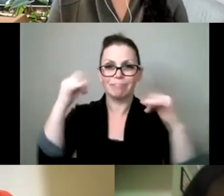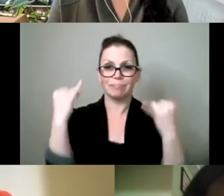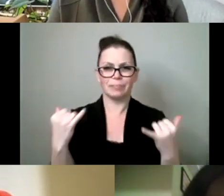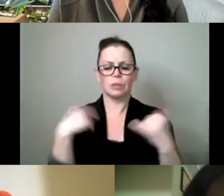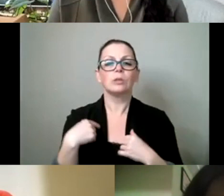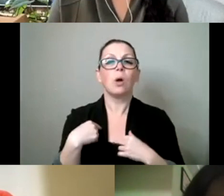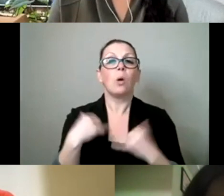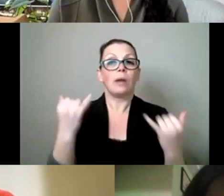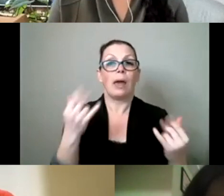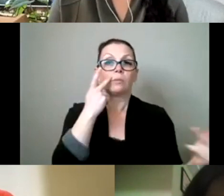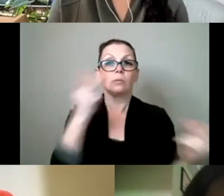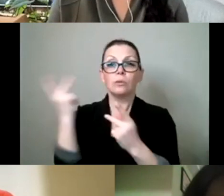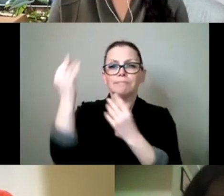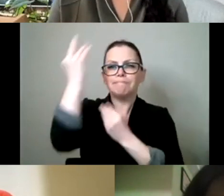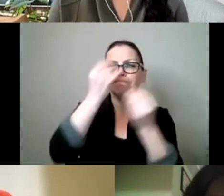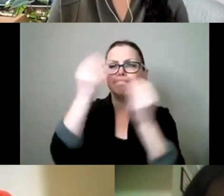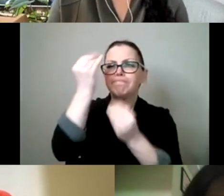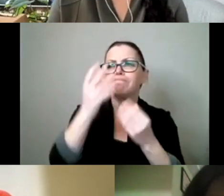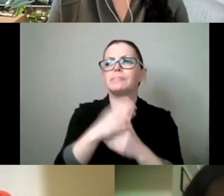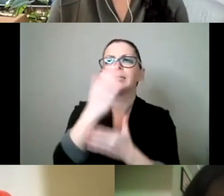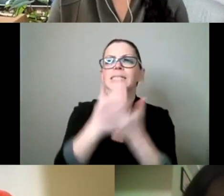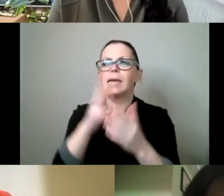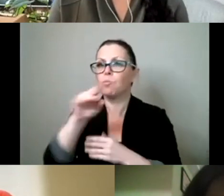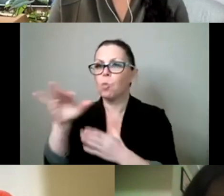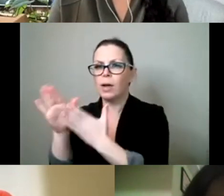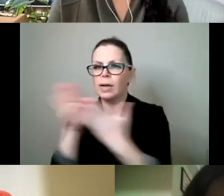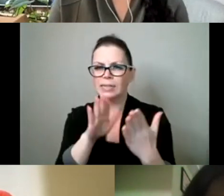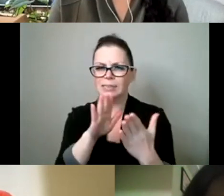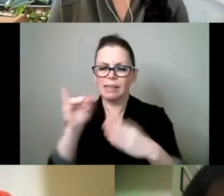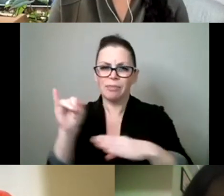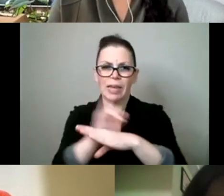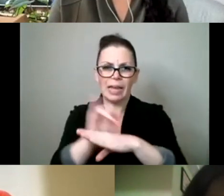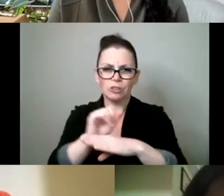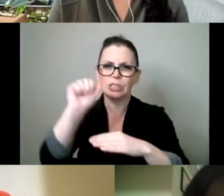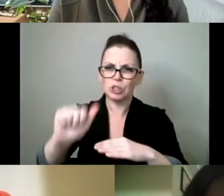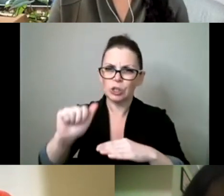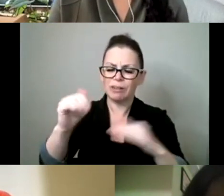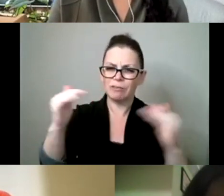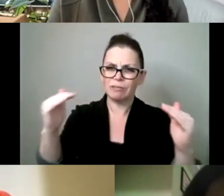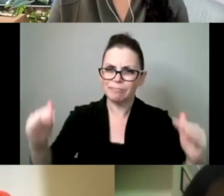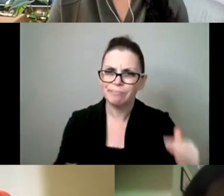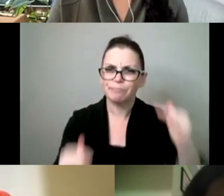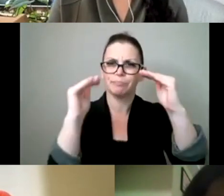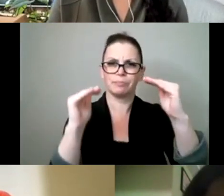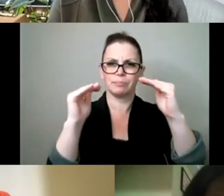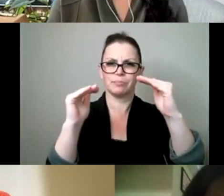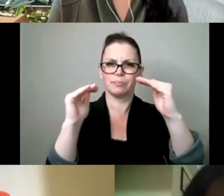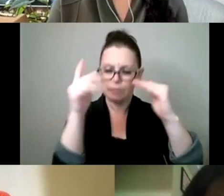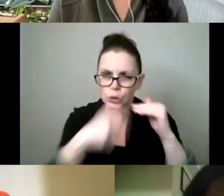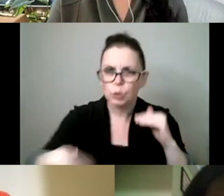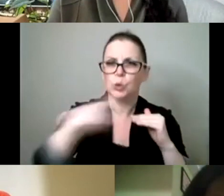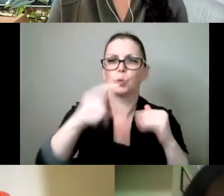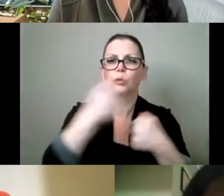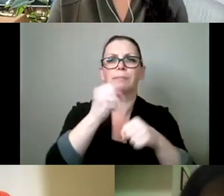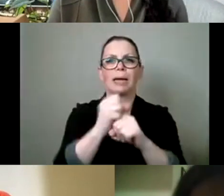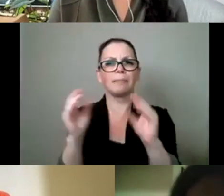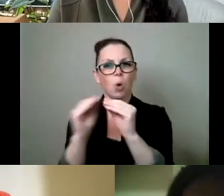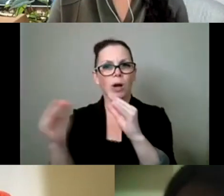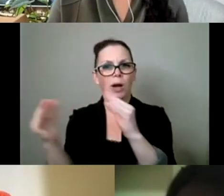back, what are some of the ways the industry could have risen to meet you, to make it equitable, to make